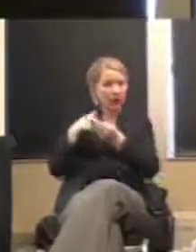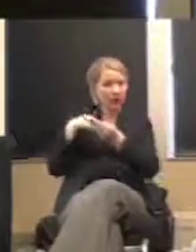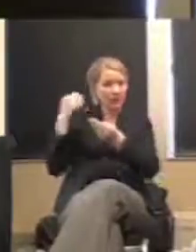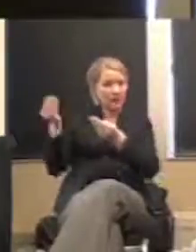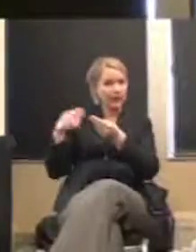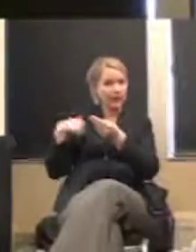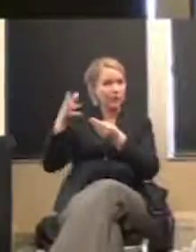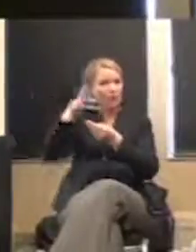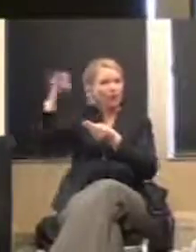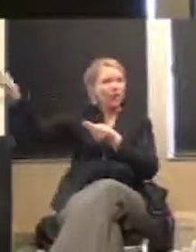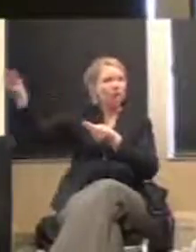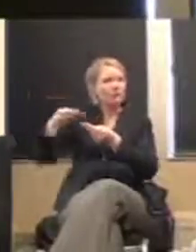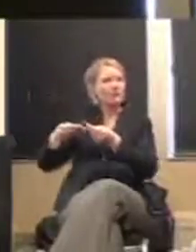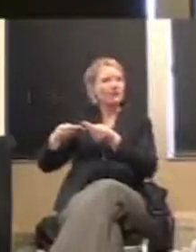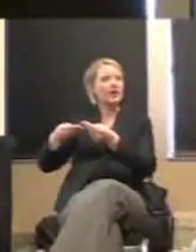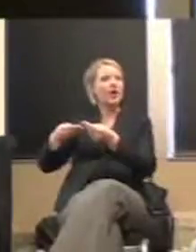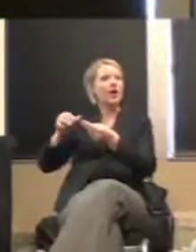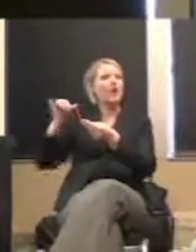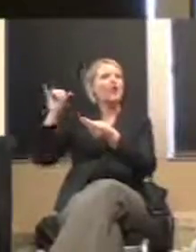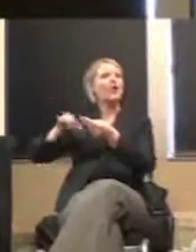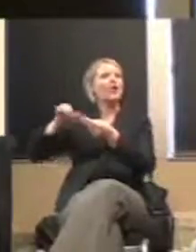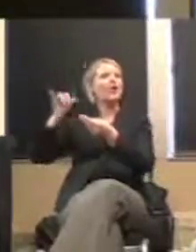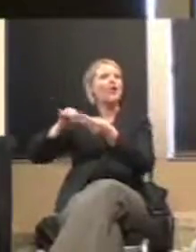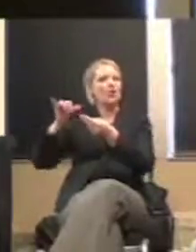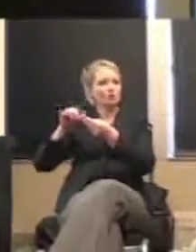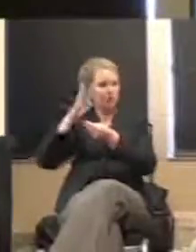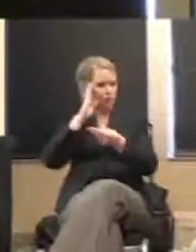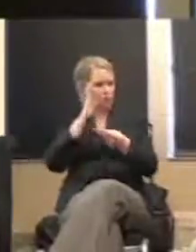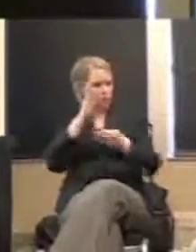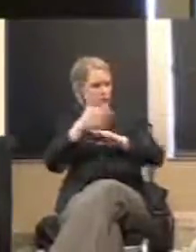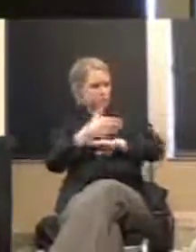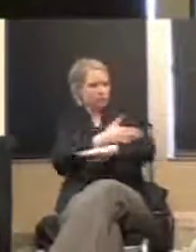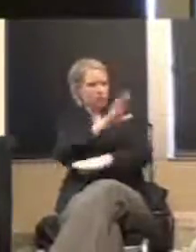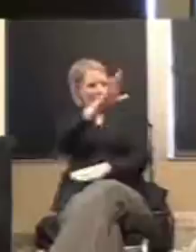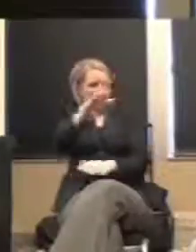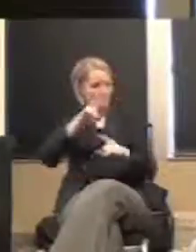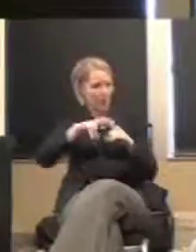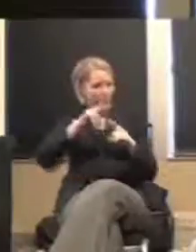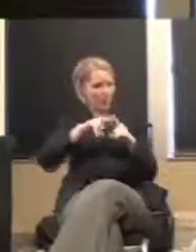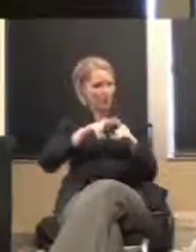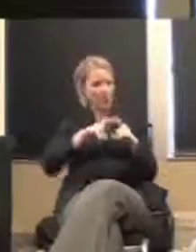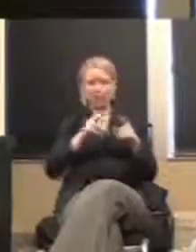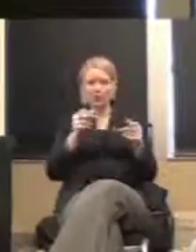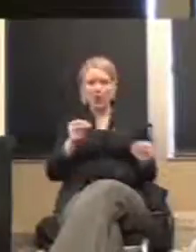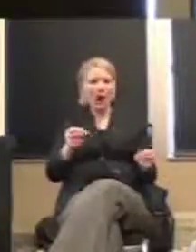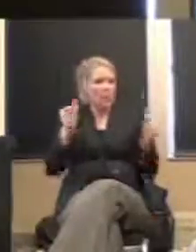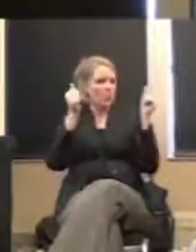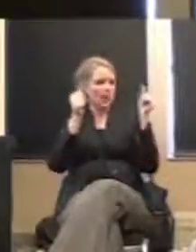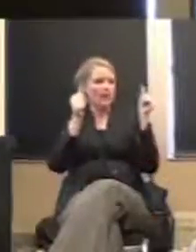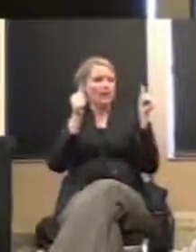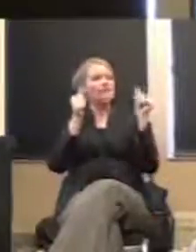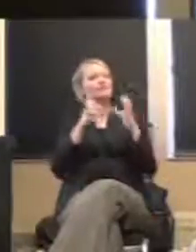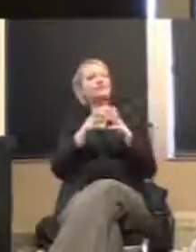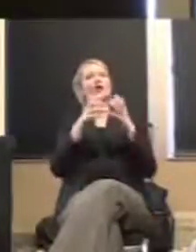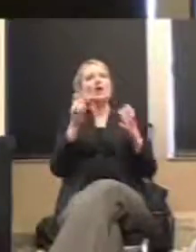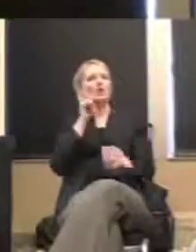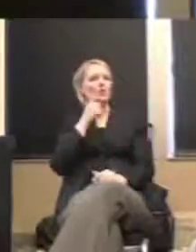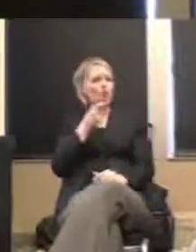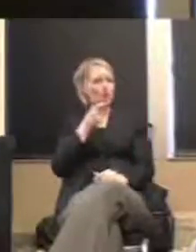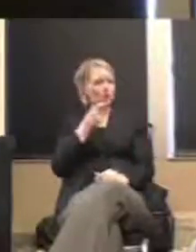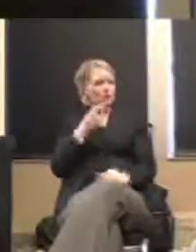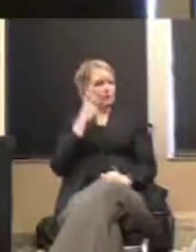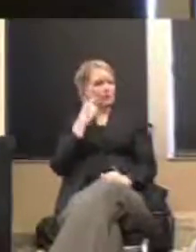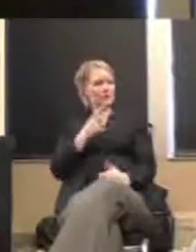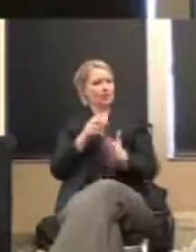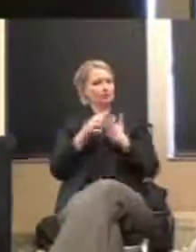somebody, that's that exchange. And you will build your vocabulary systems quickly. And it's really cool to see a